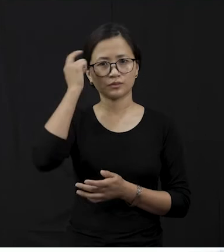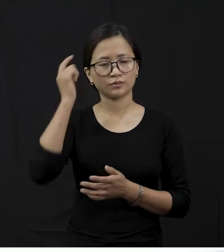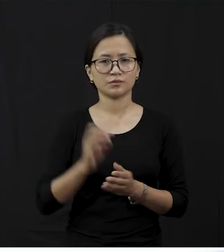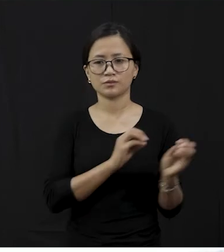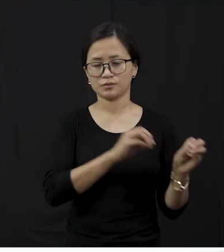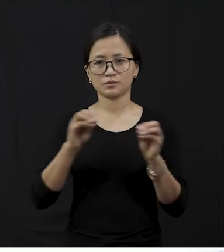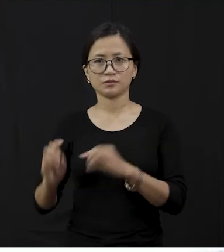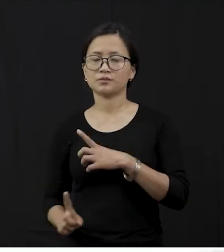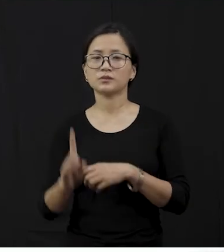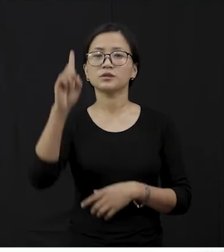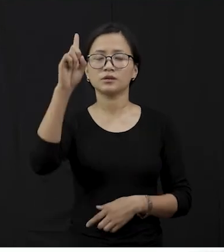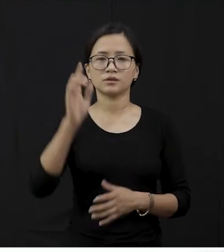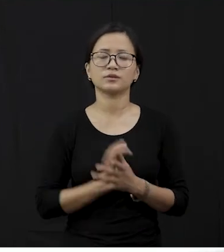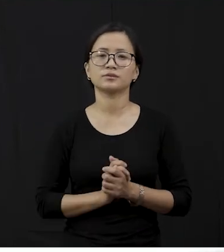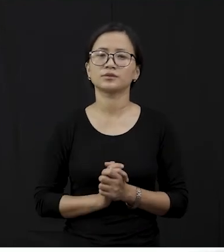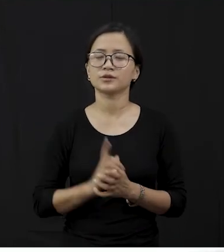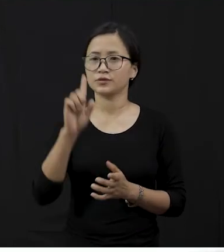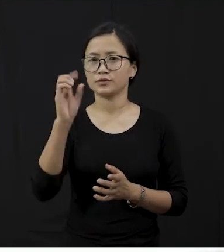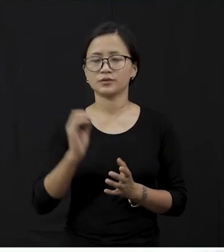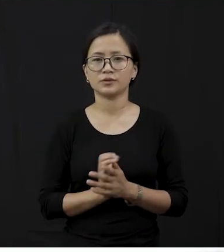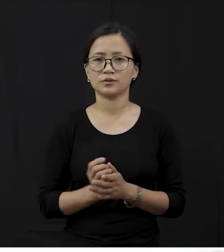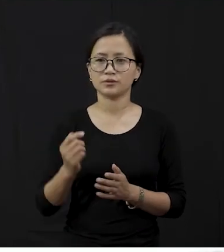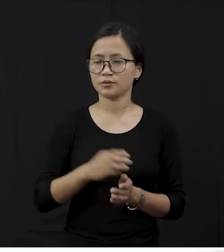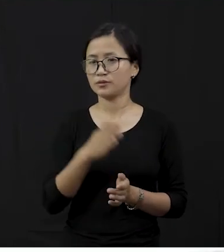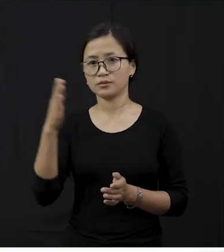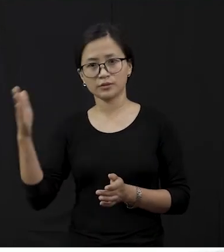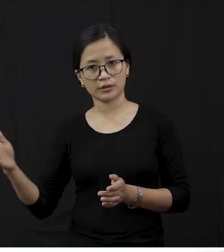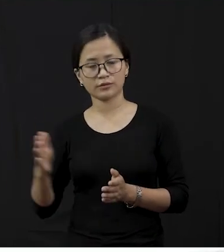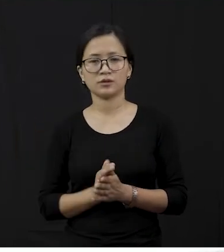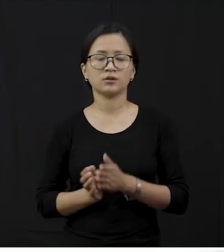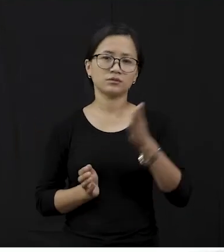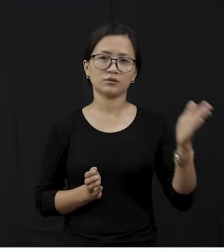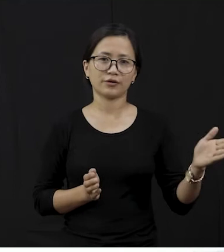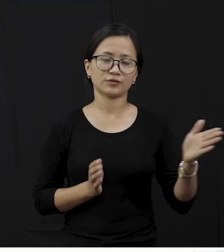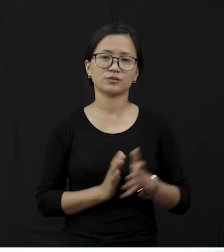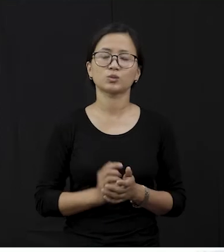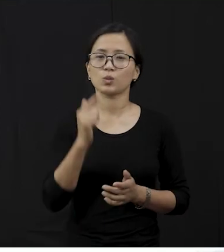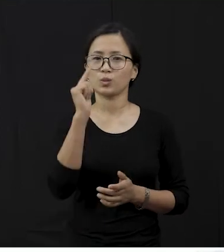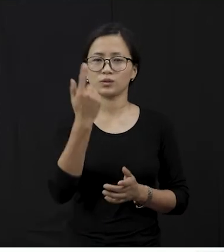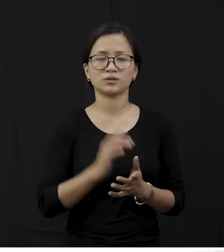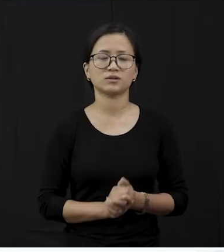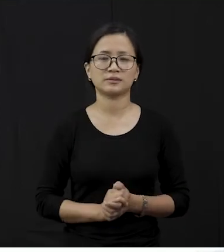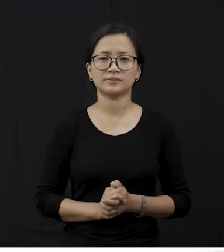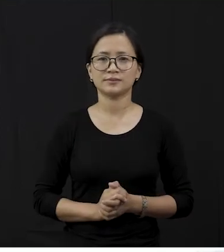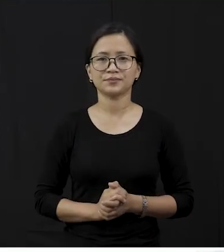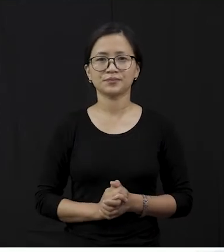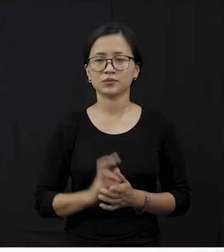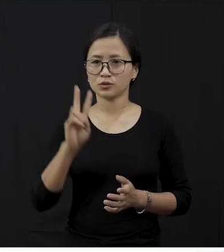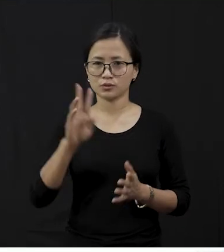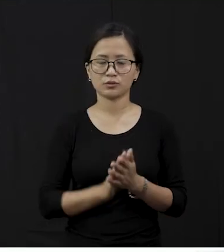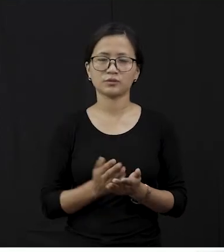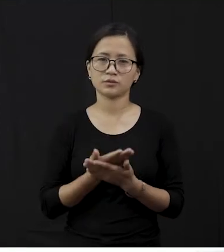Move up to subtract tens, move left to subtract ones. Okay, these two things